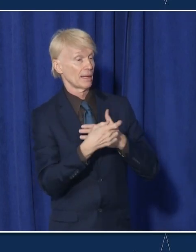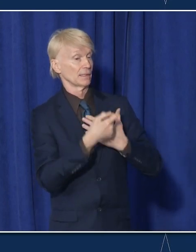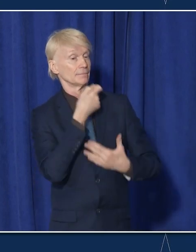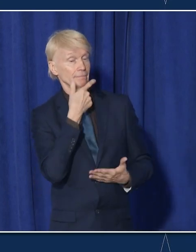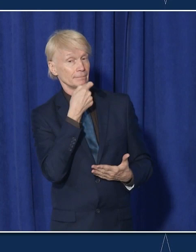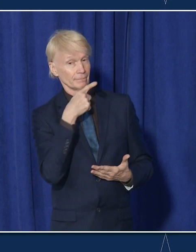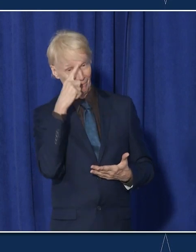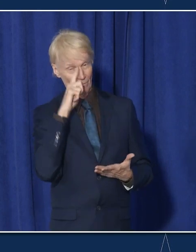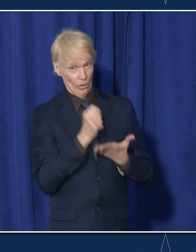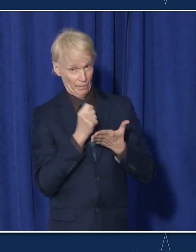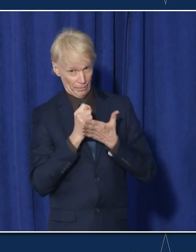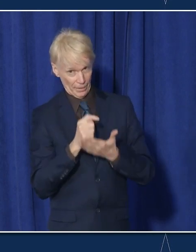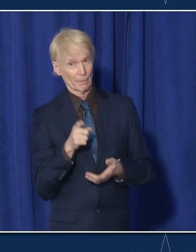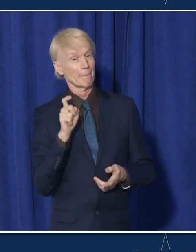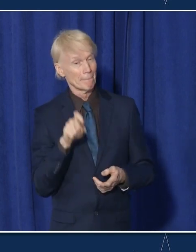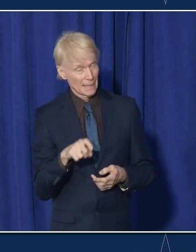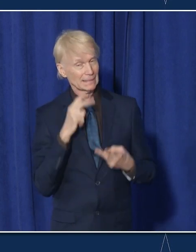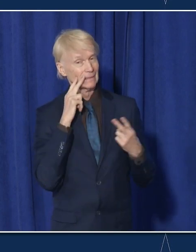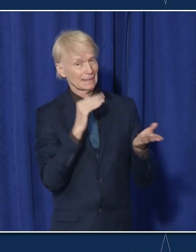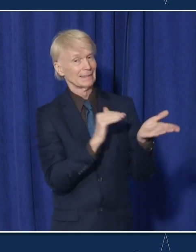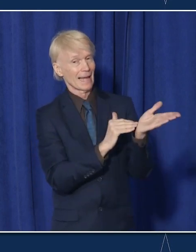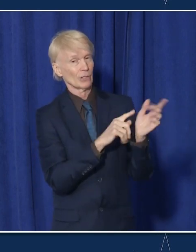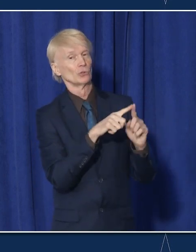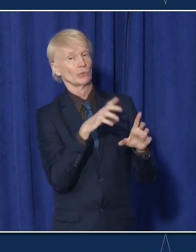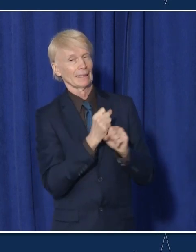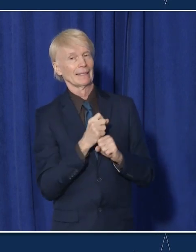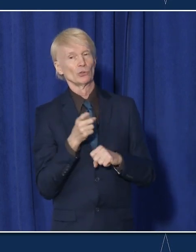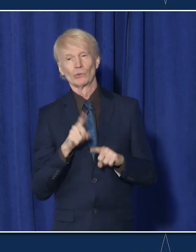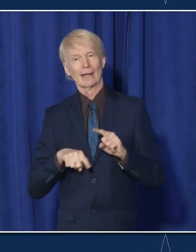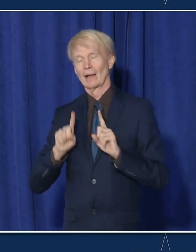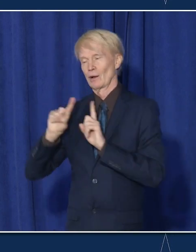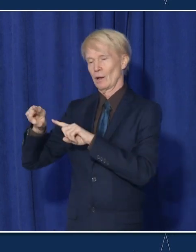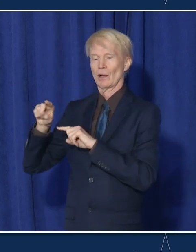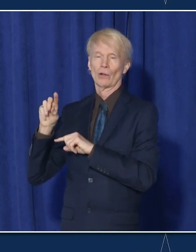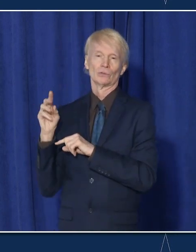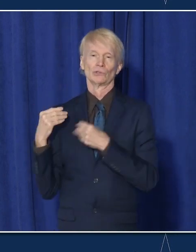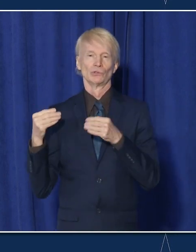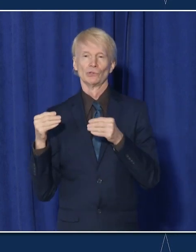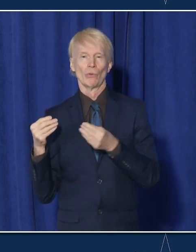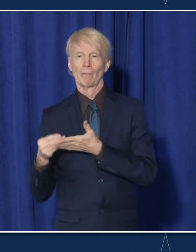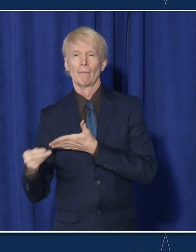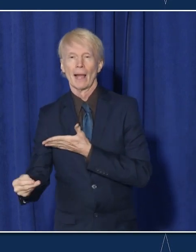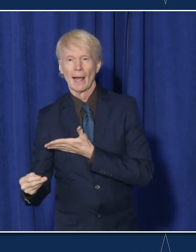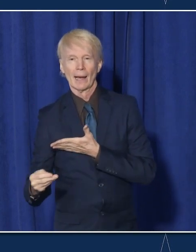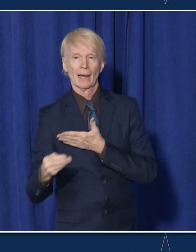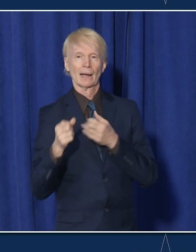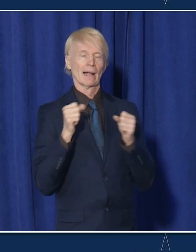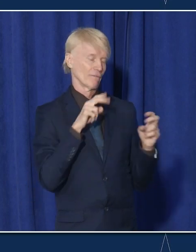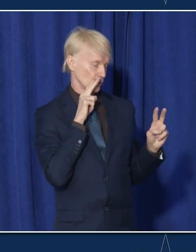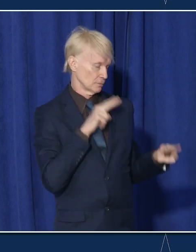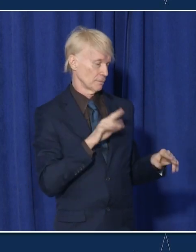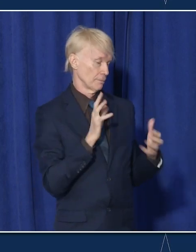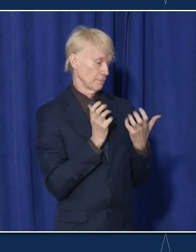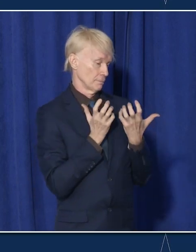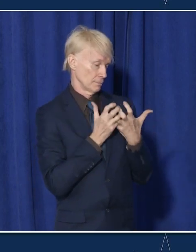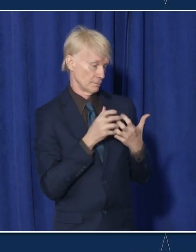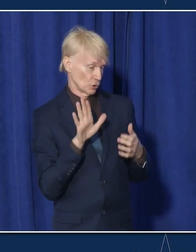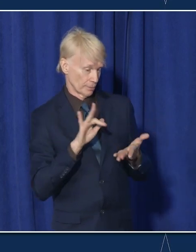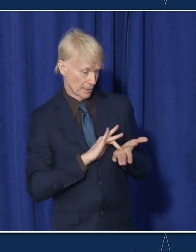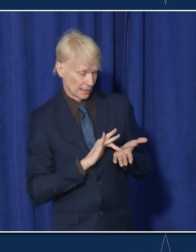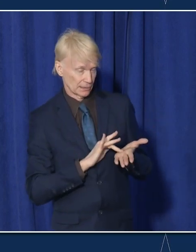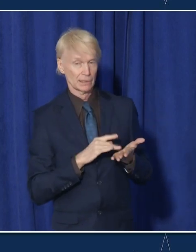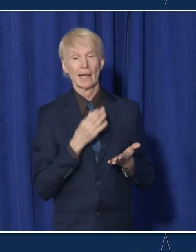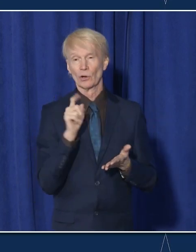You have to see a medical provider to get this treatment. You can't just pick it up. They need to look at the other medications you're on. There's more to it. You need